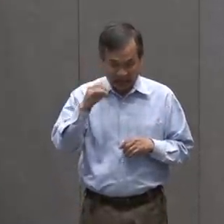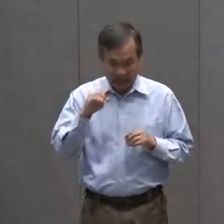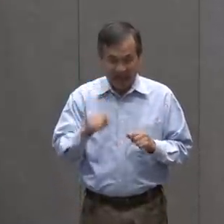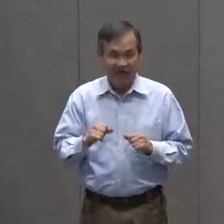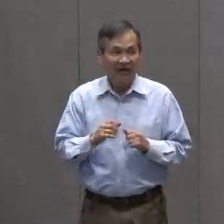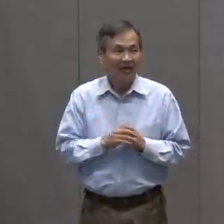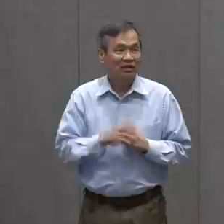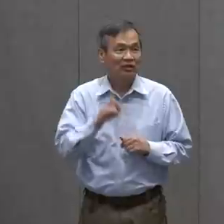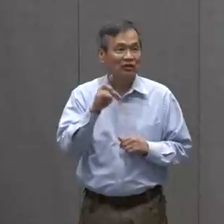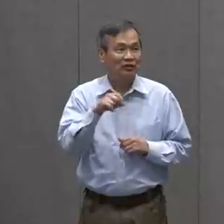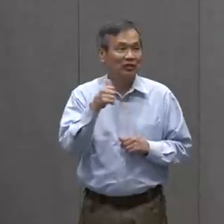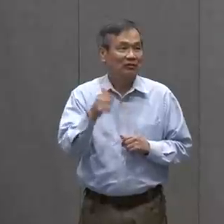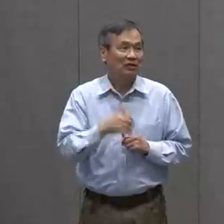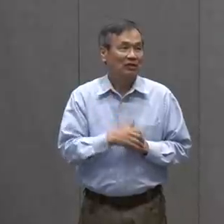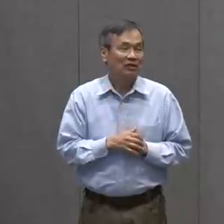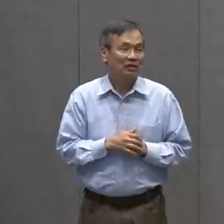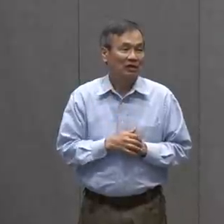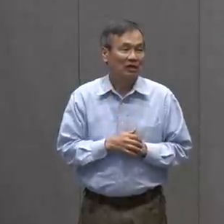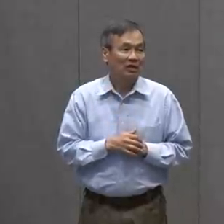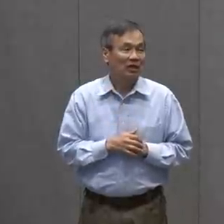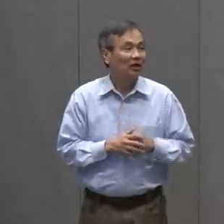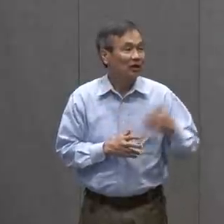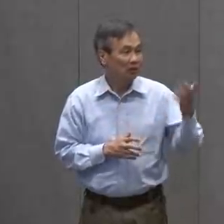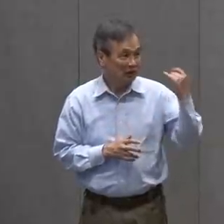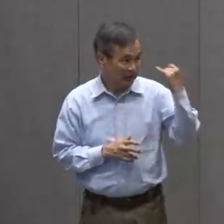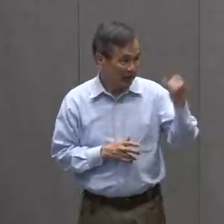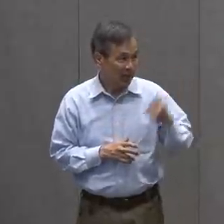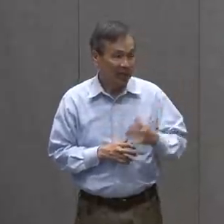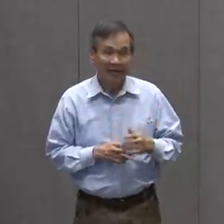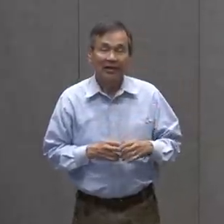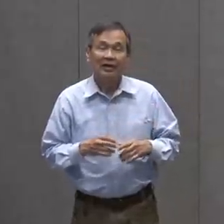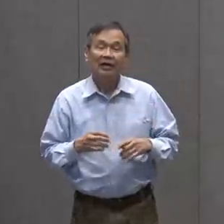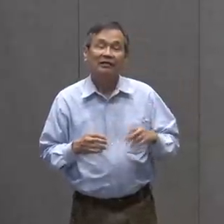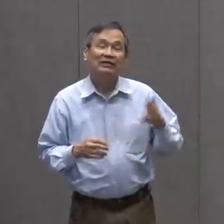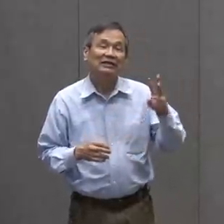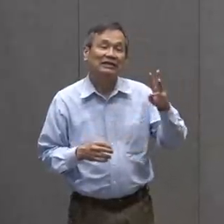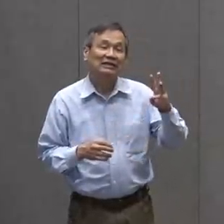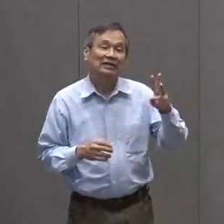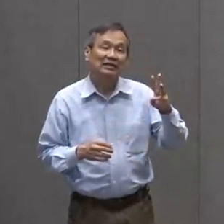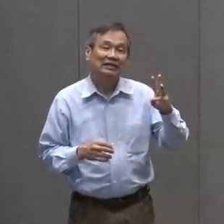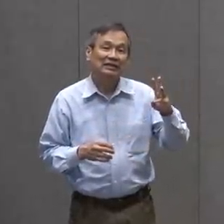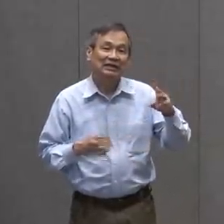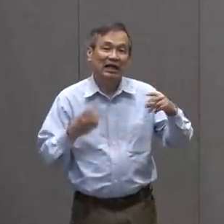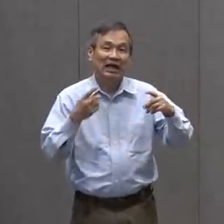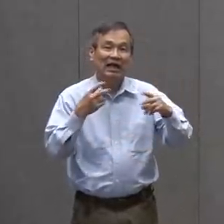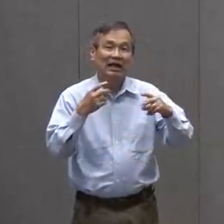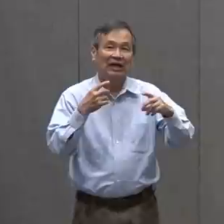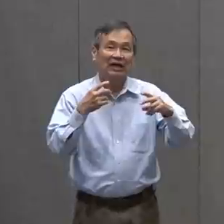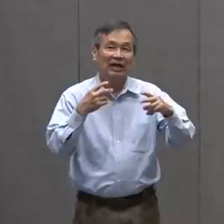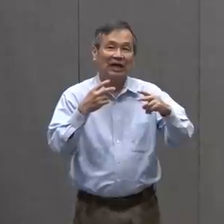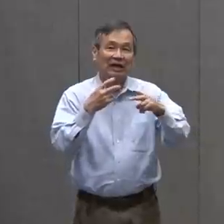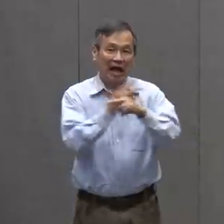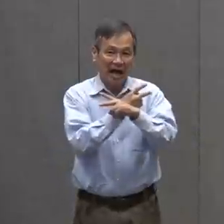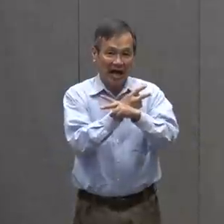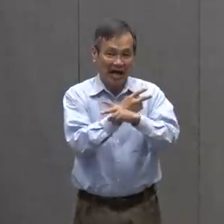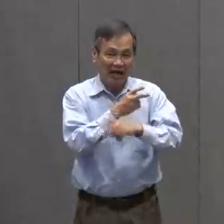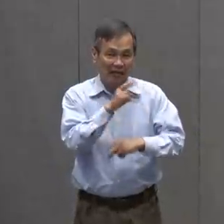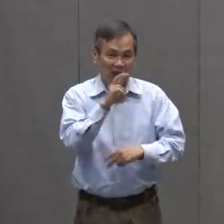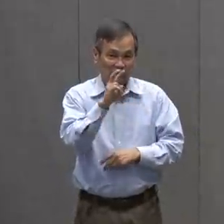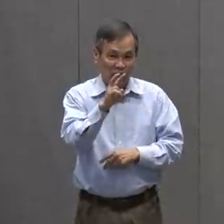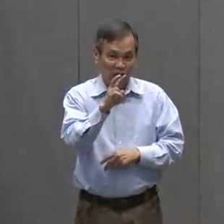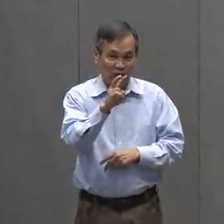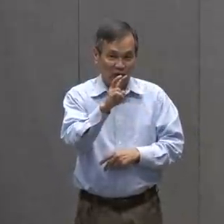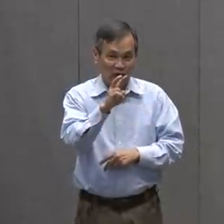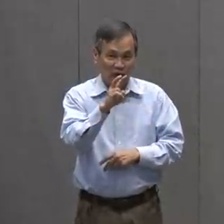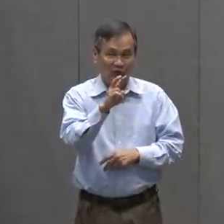did a variation. What's the variation? If I did six times two minus the six,